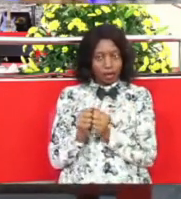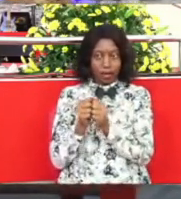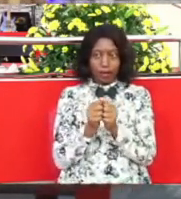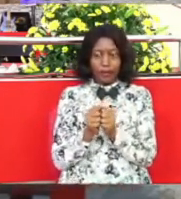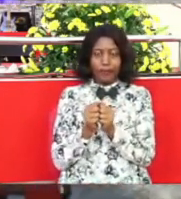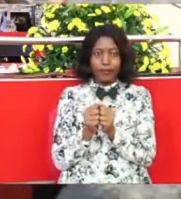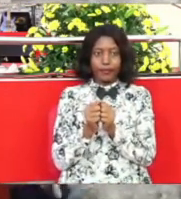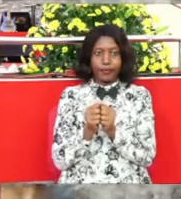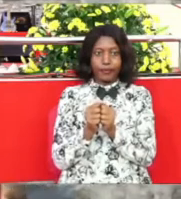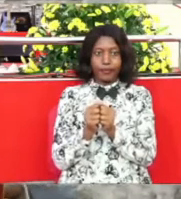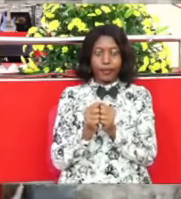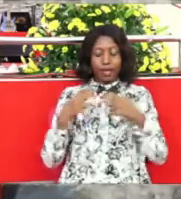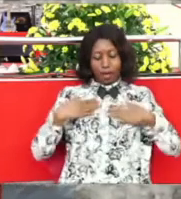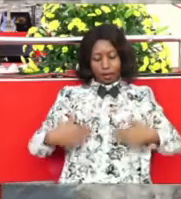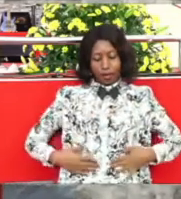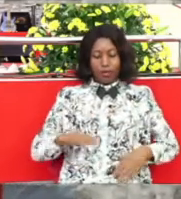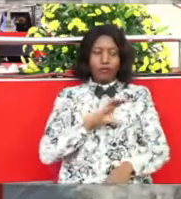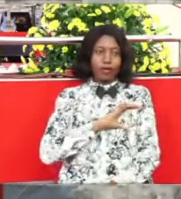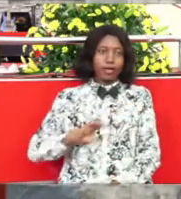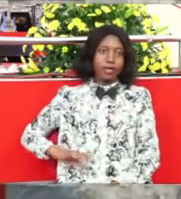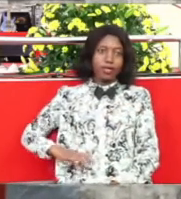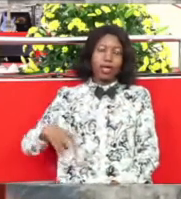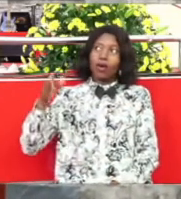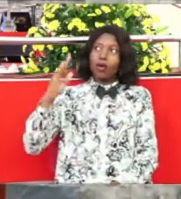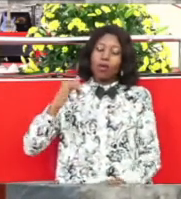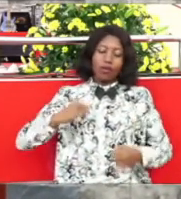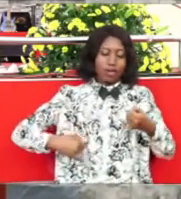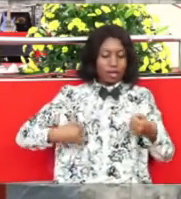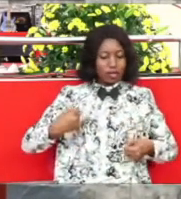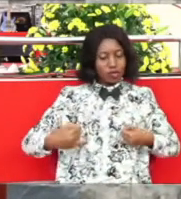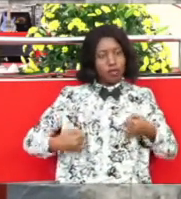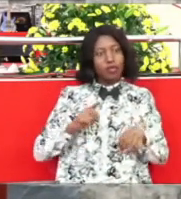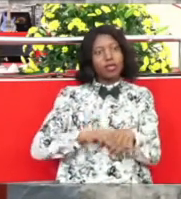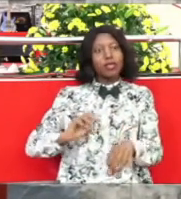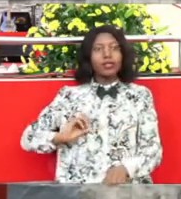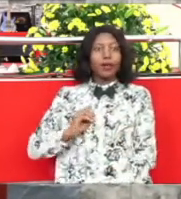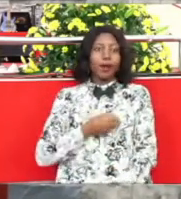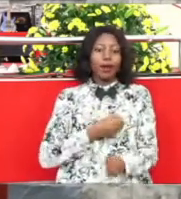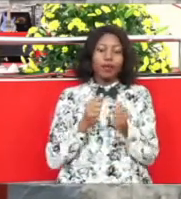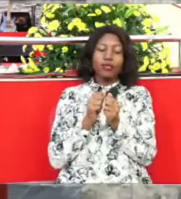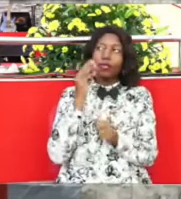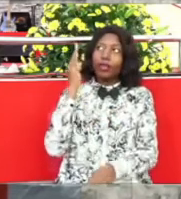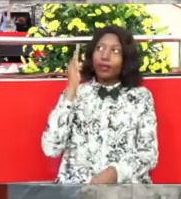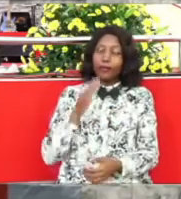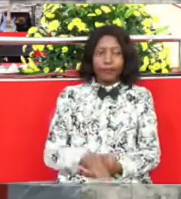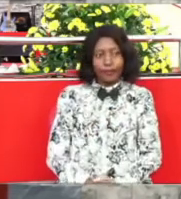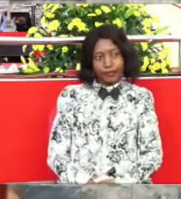tunapounganika pamoja kama mwili wa Kristo, he enjoys our time with him. Anafurahia muda wetu na yeye.